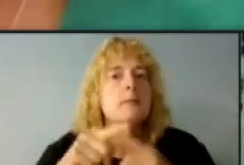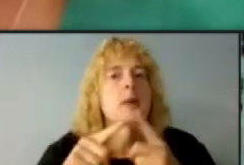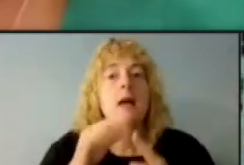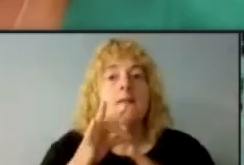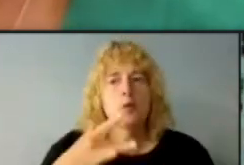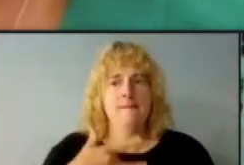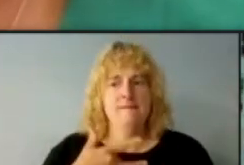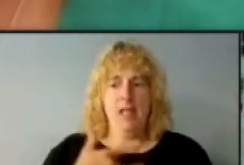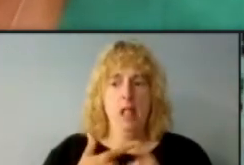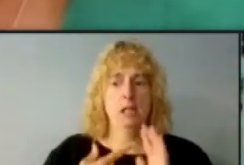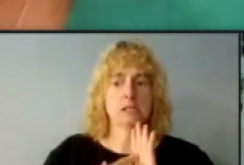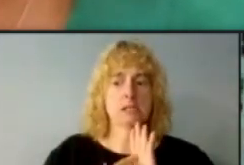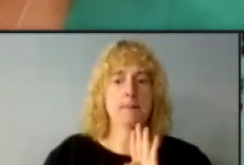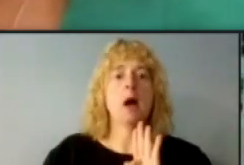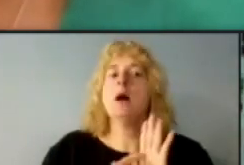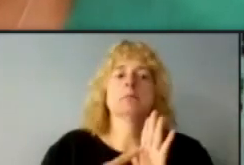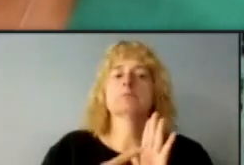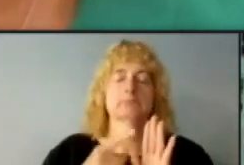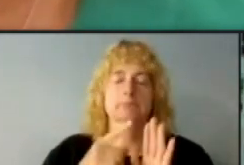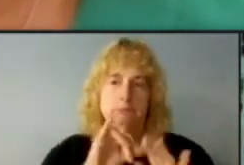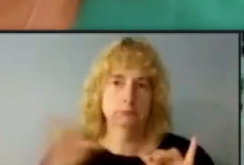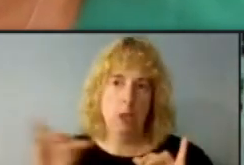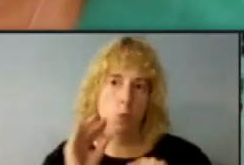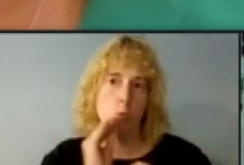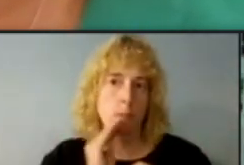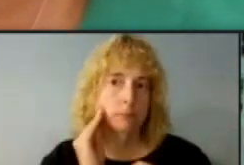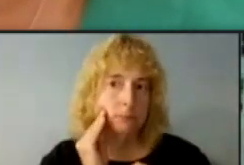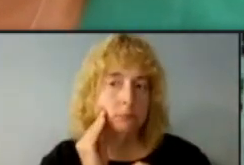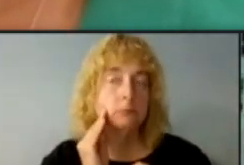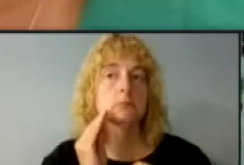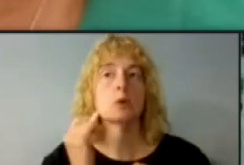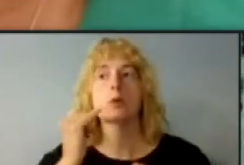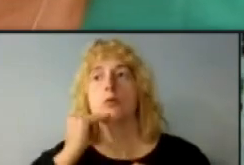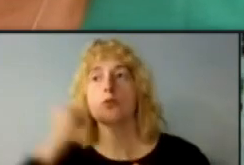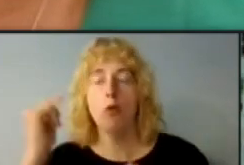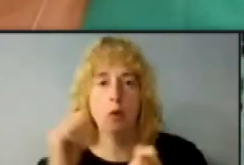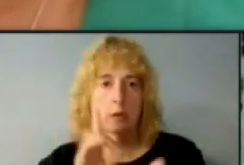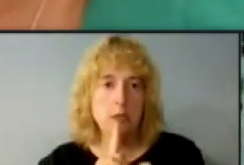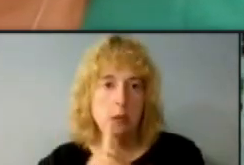doctor if you would like, and then go and get tested at the state fairgrounds.